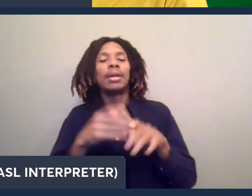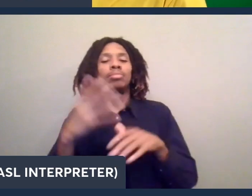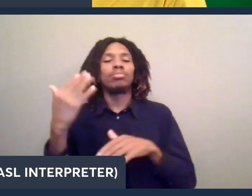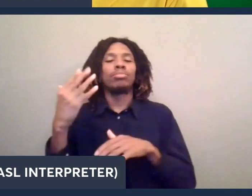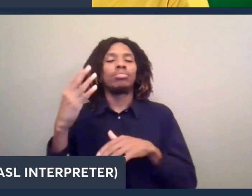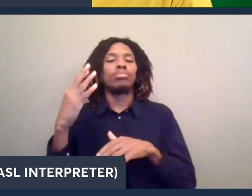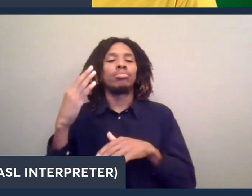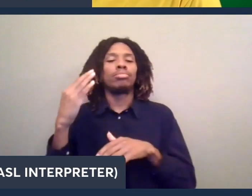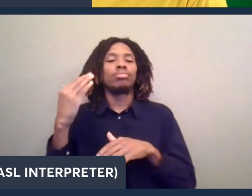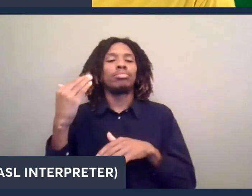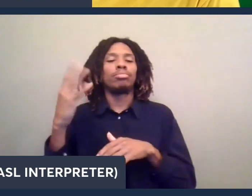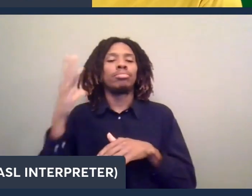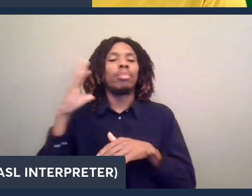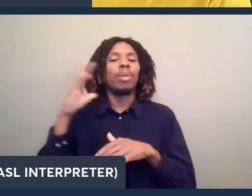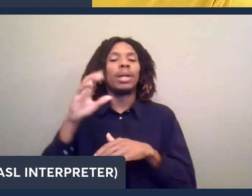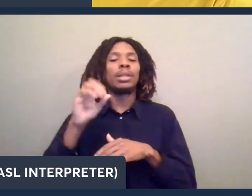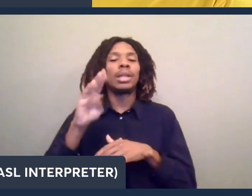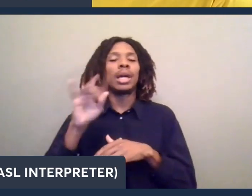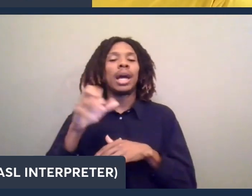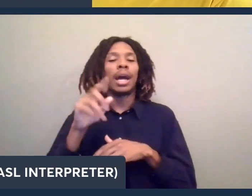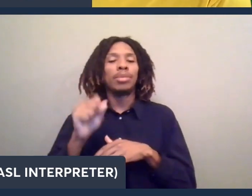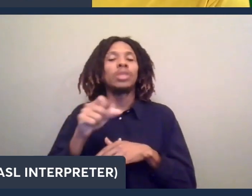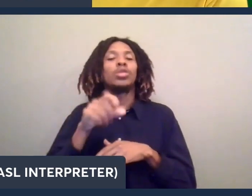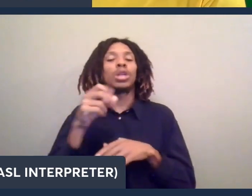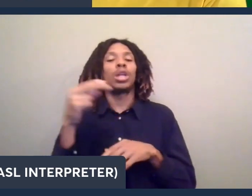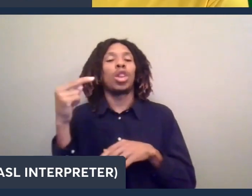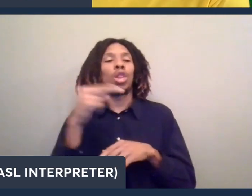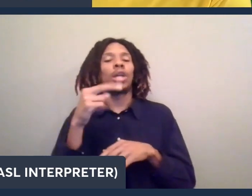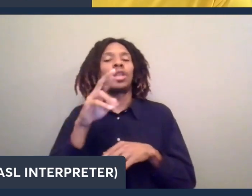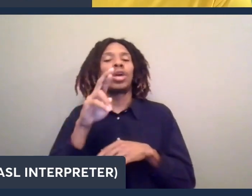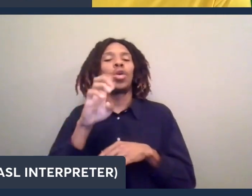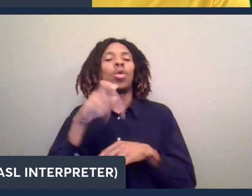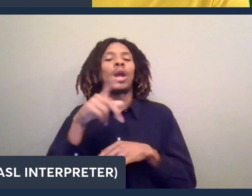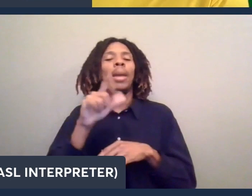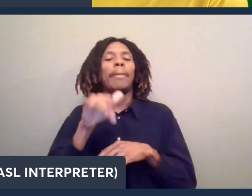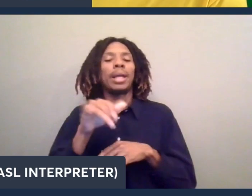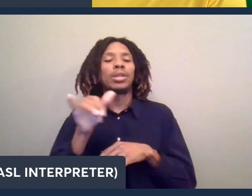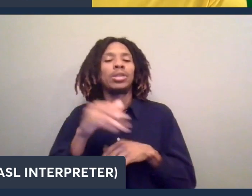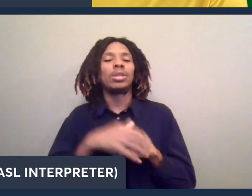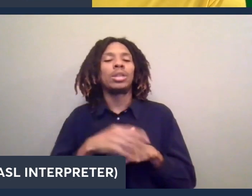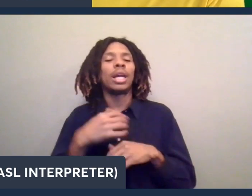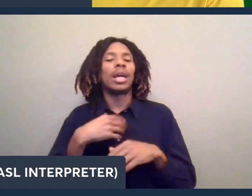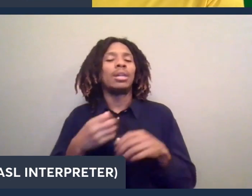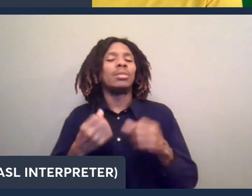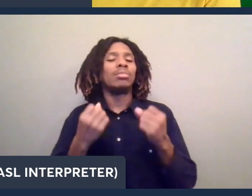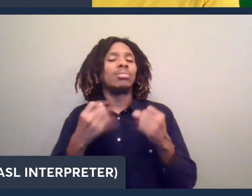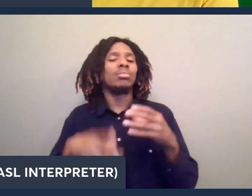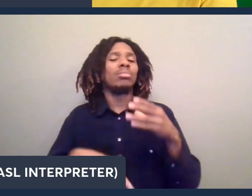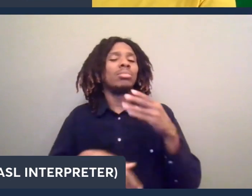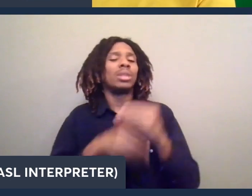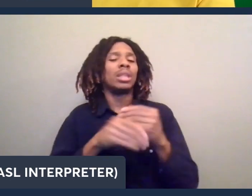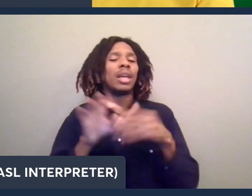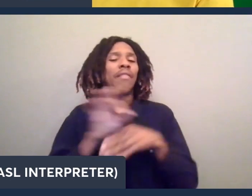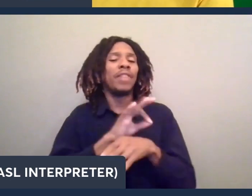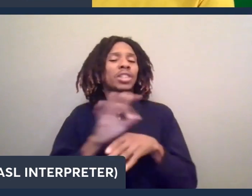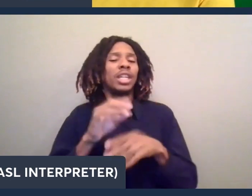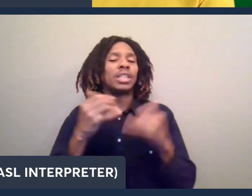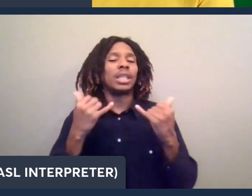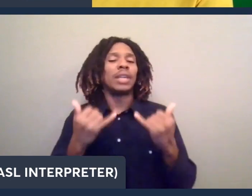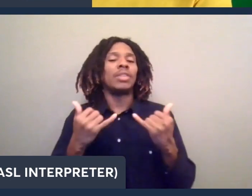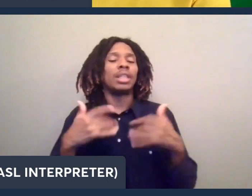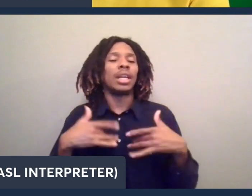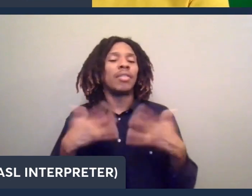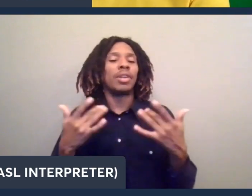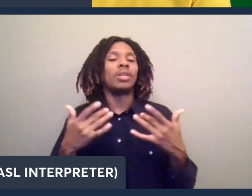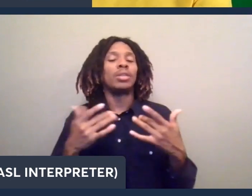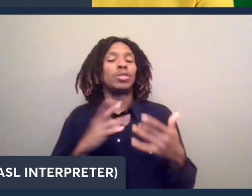new events. So you can do that with replay as well. So adding a ton of functionality to existing events is